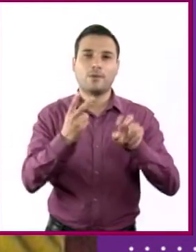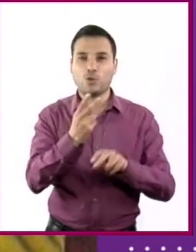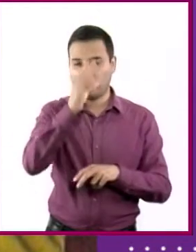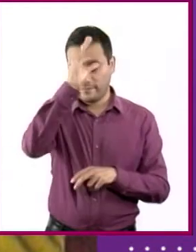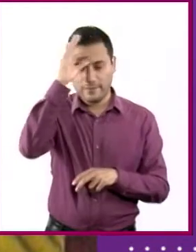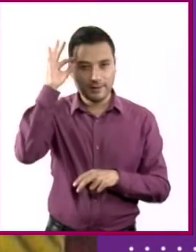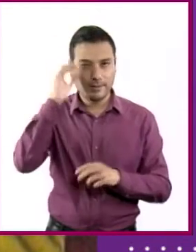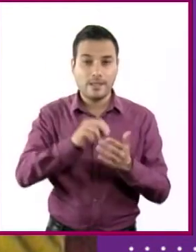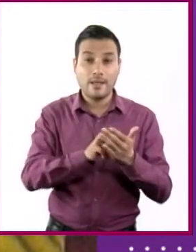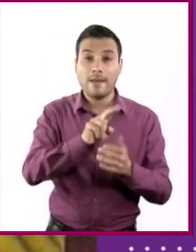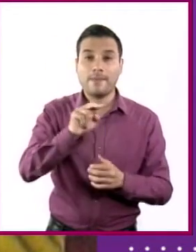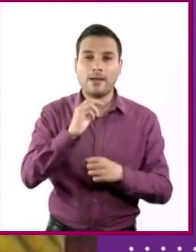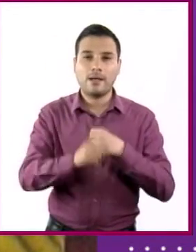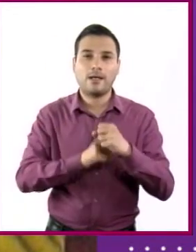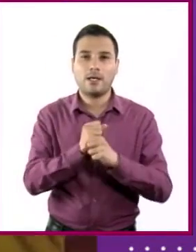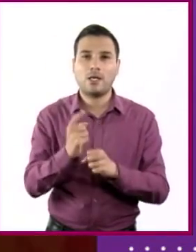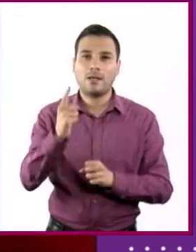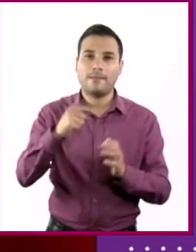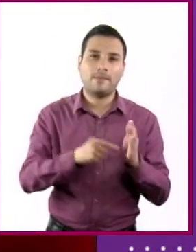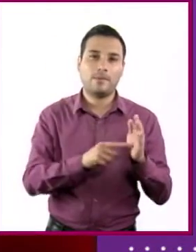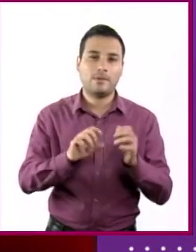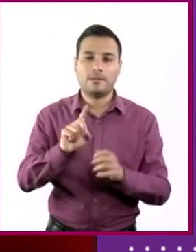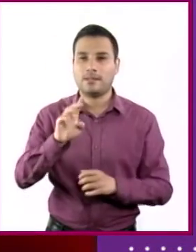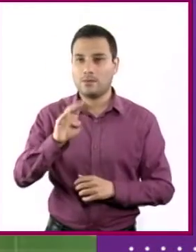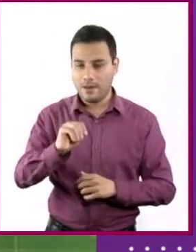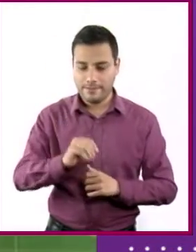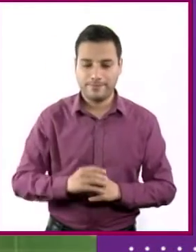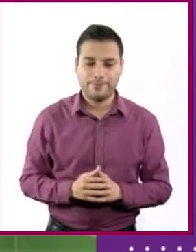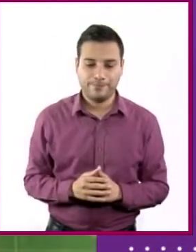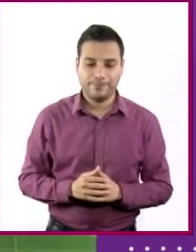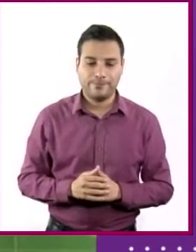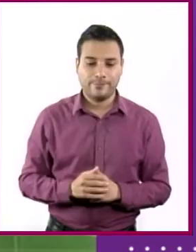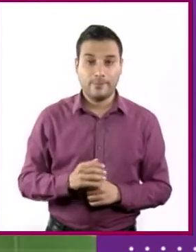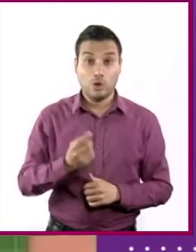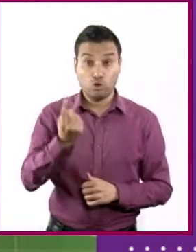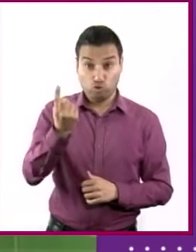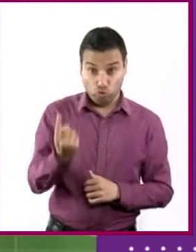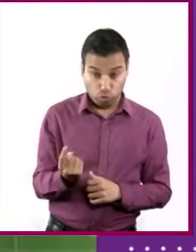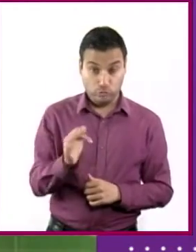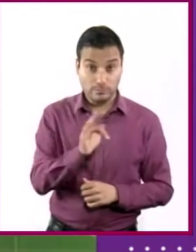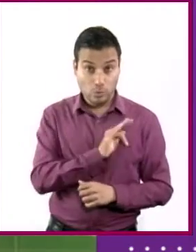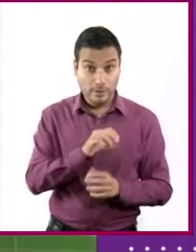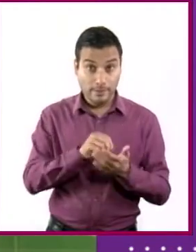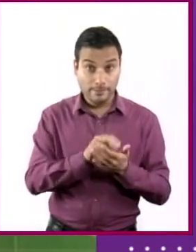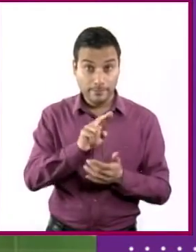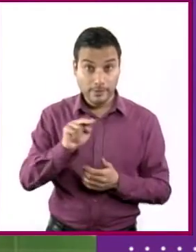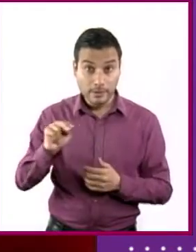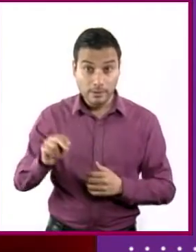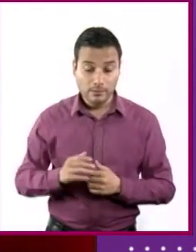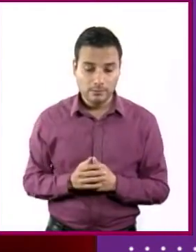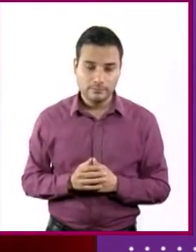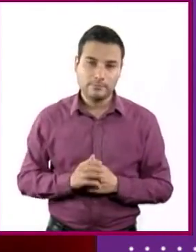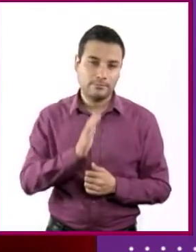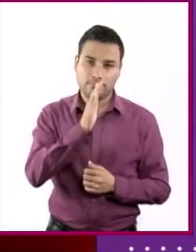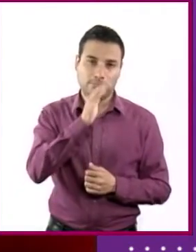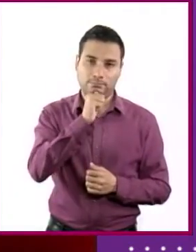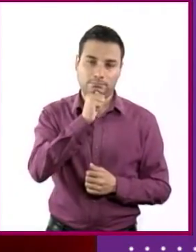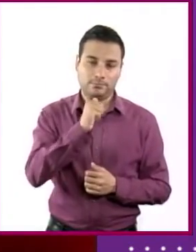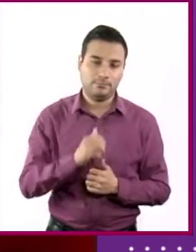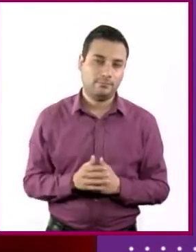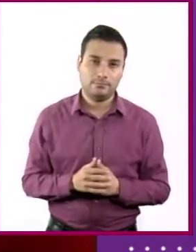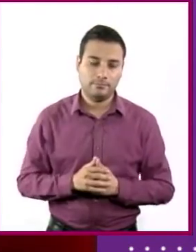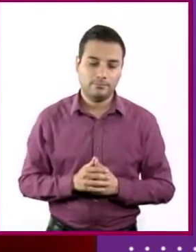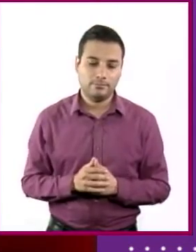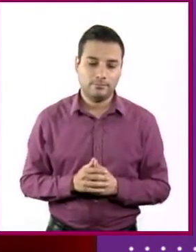painted it in 1939. Could she paint when she was a child? No, she